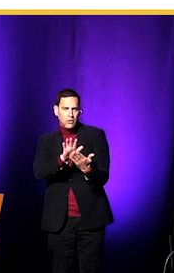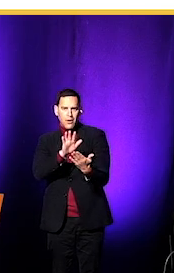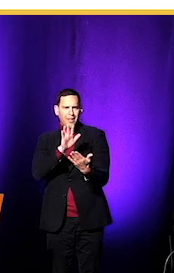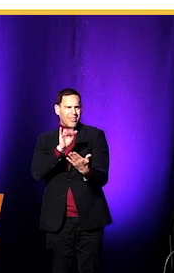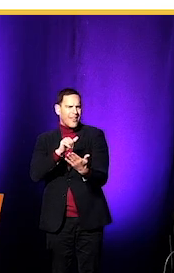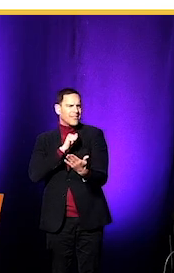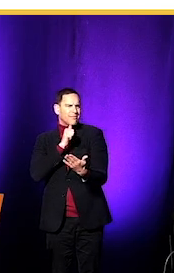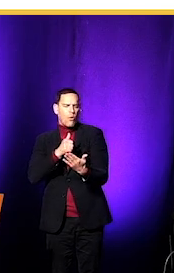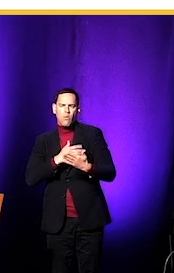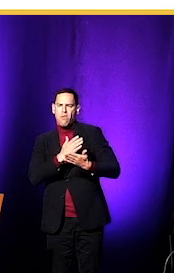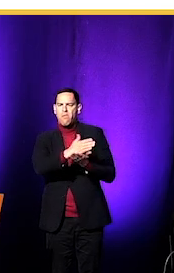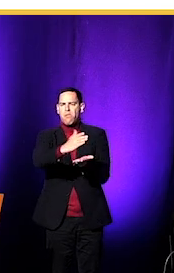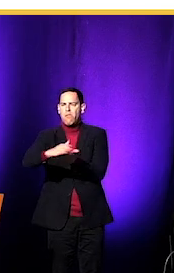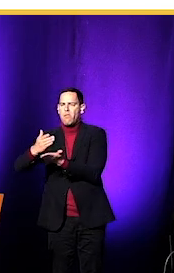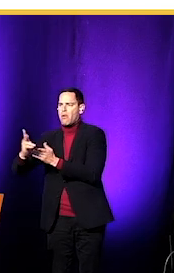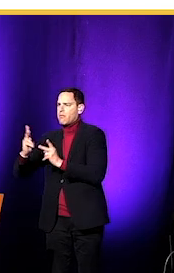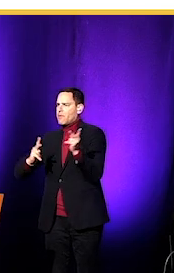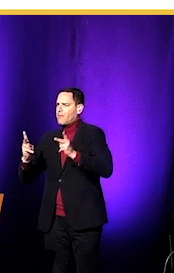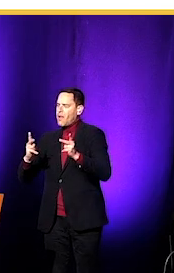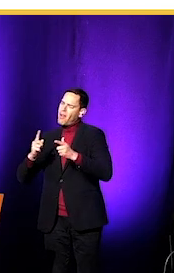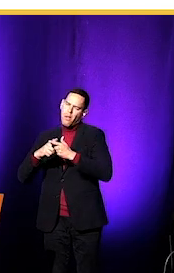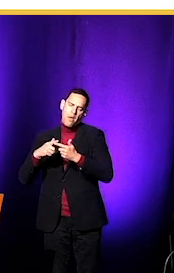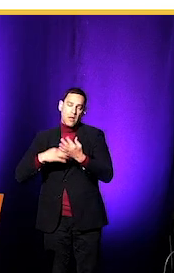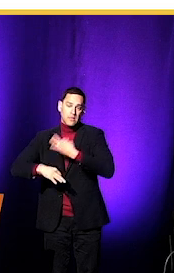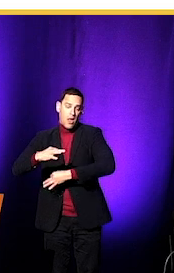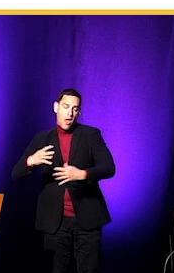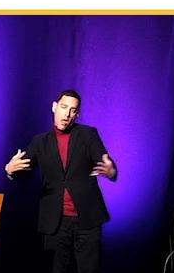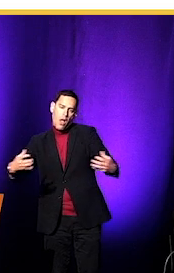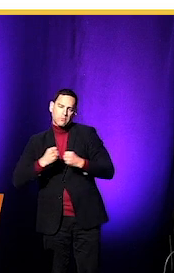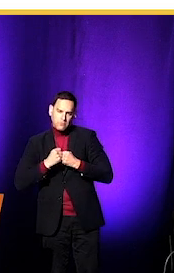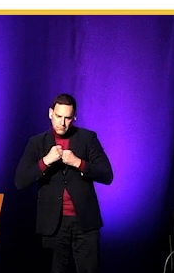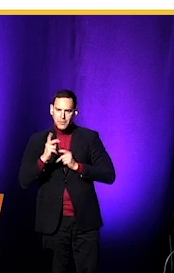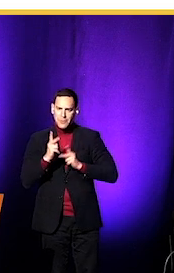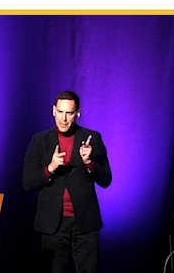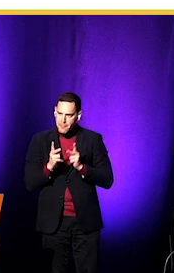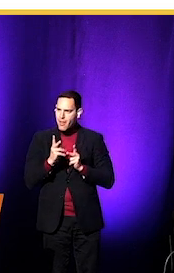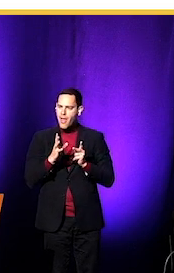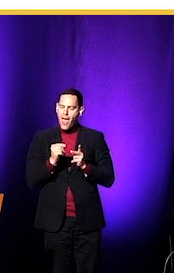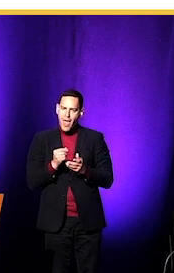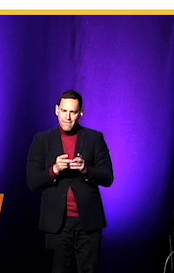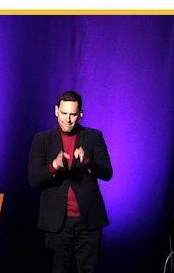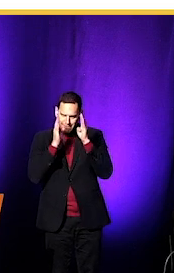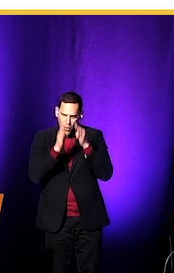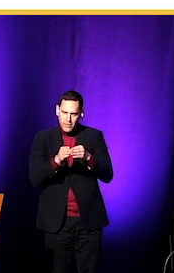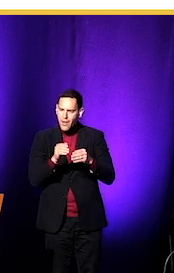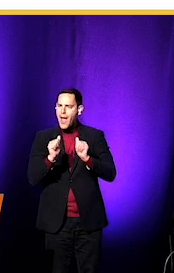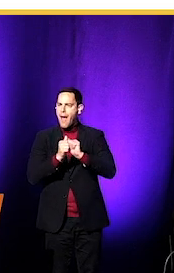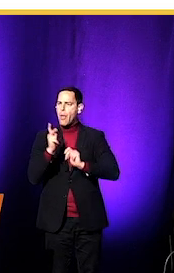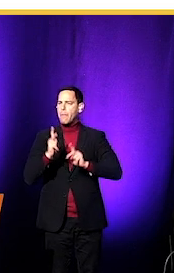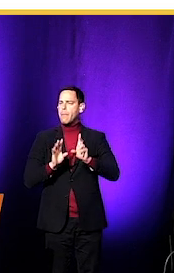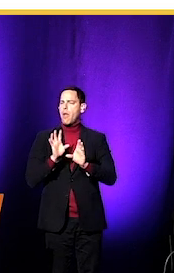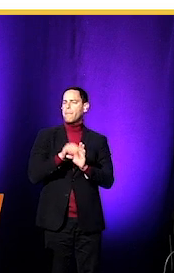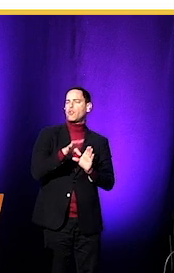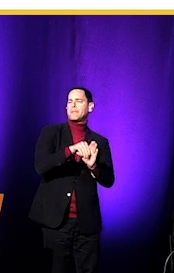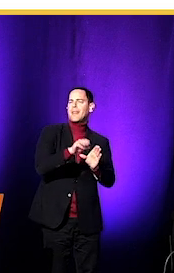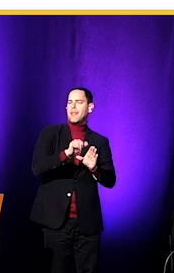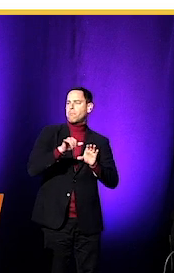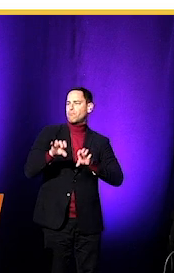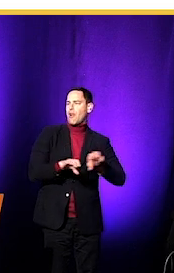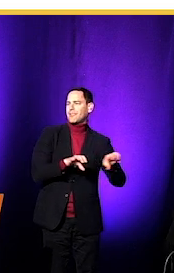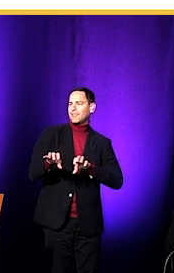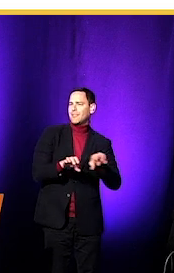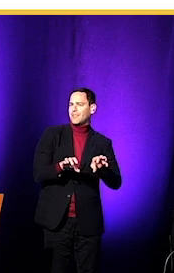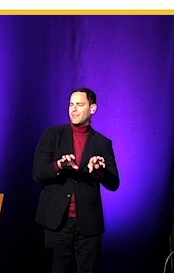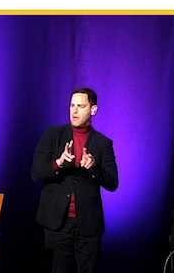people around them, their tools and practices, and focus on people's participation in the practices they help construct. People like